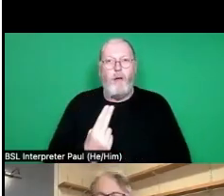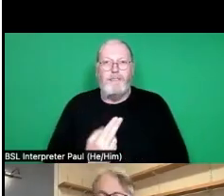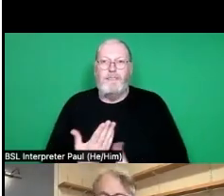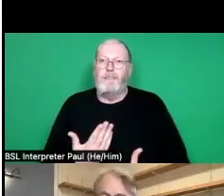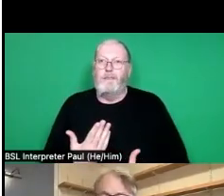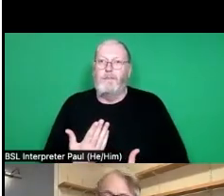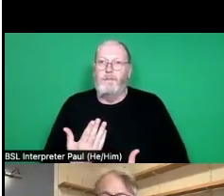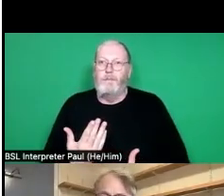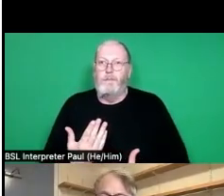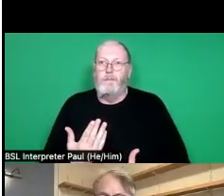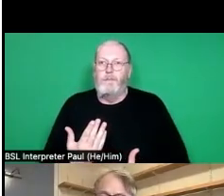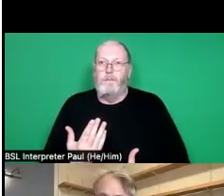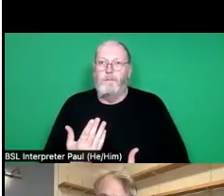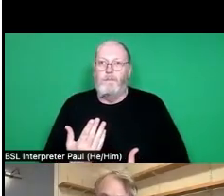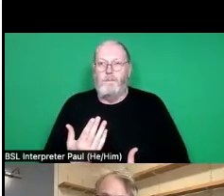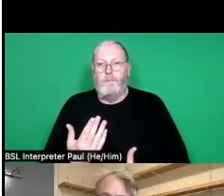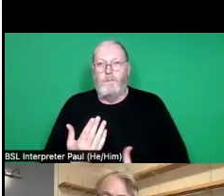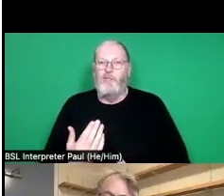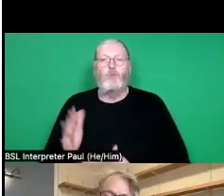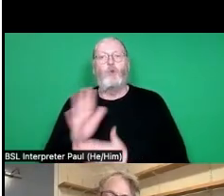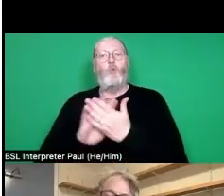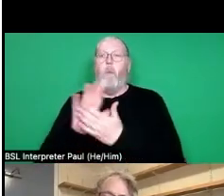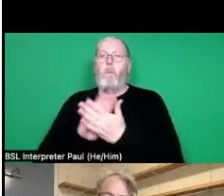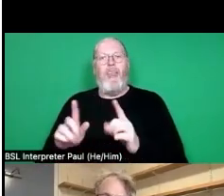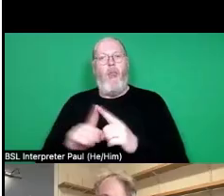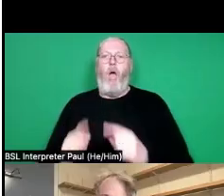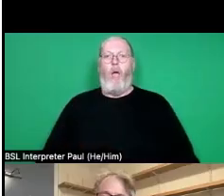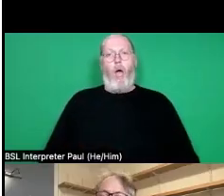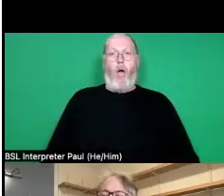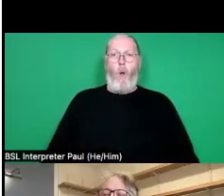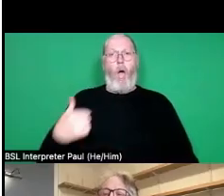just in terms of I'm an art activist, and